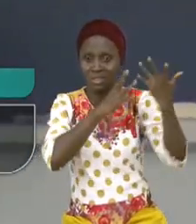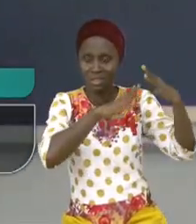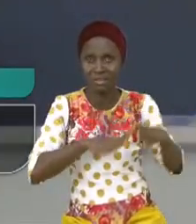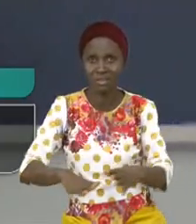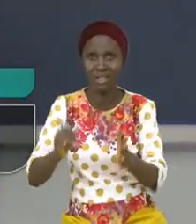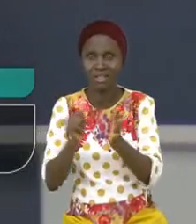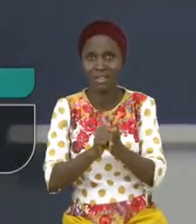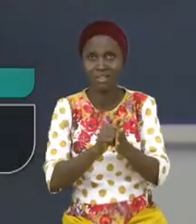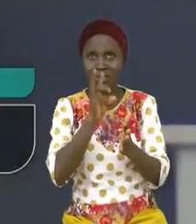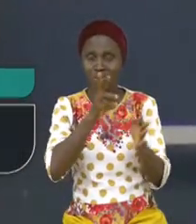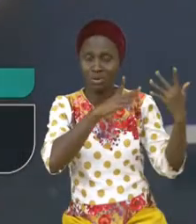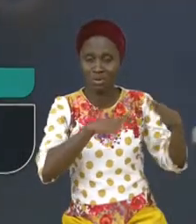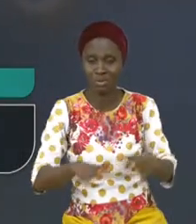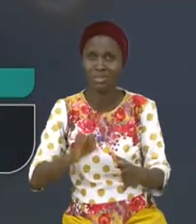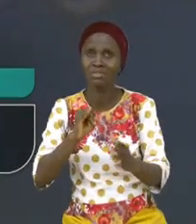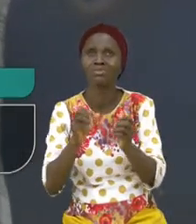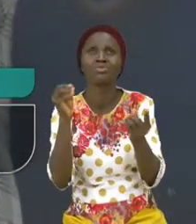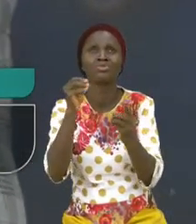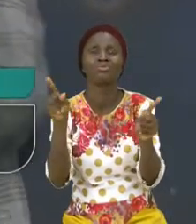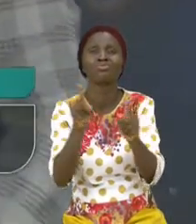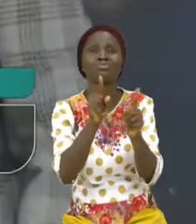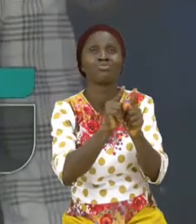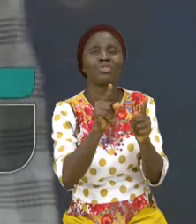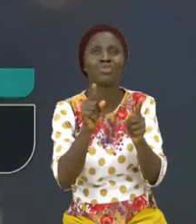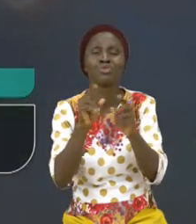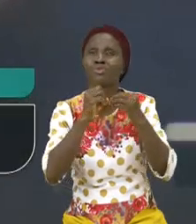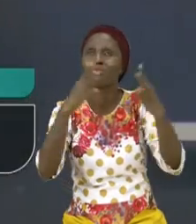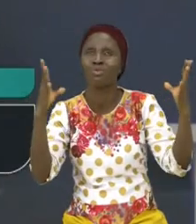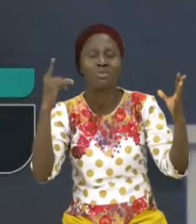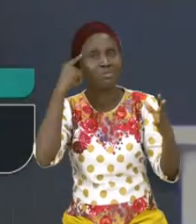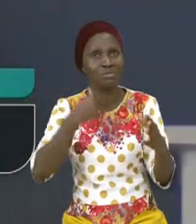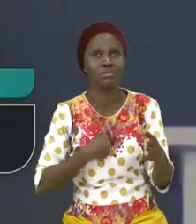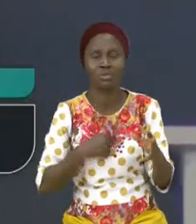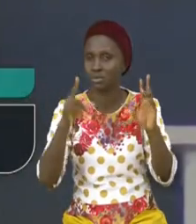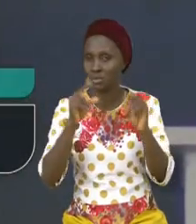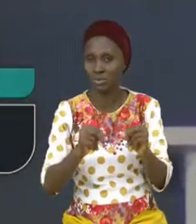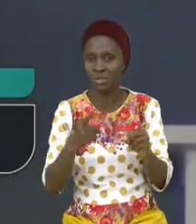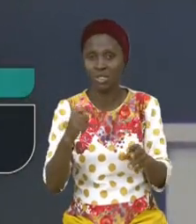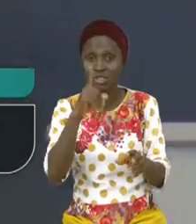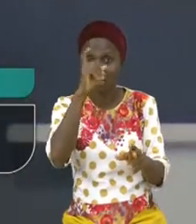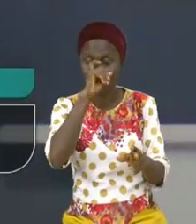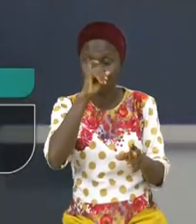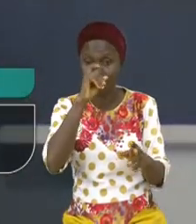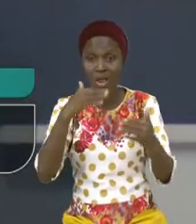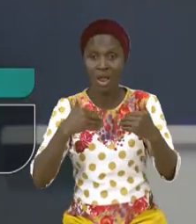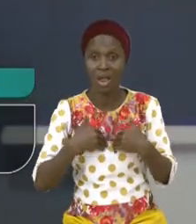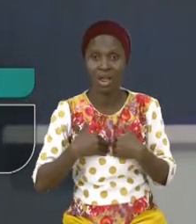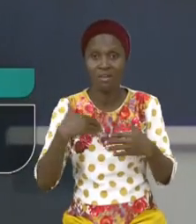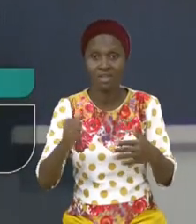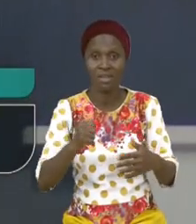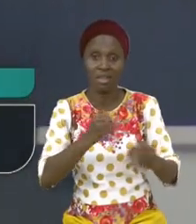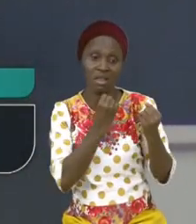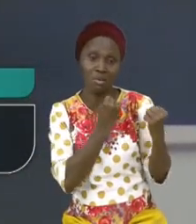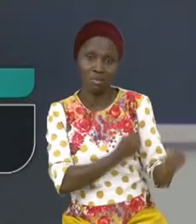wide for me i cannot fly over no the eagle has the gods of a